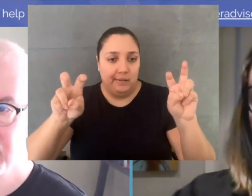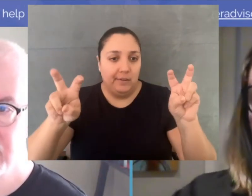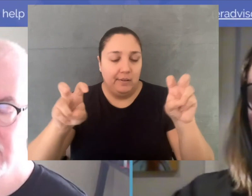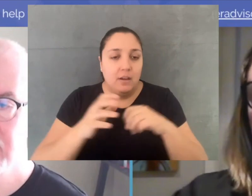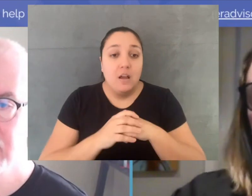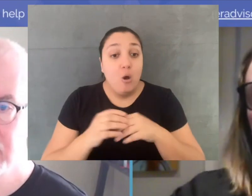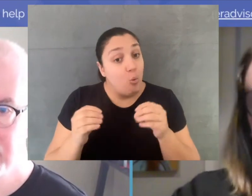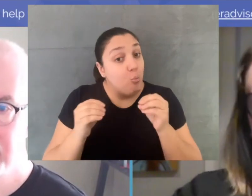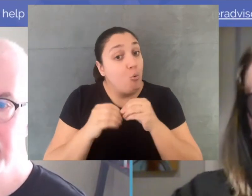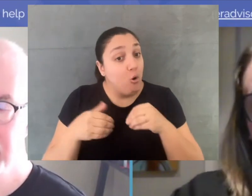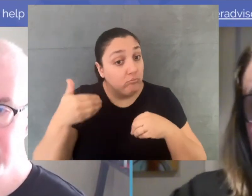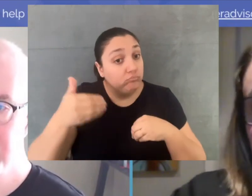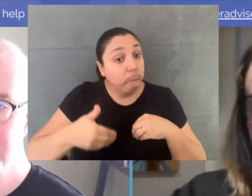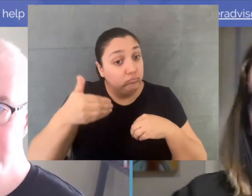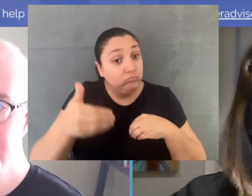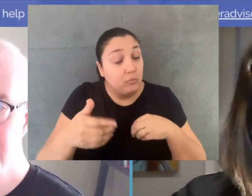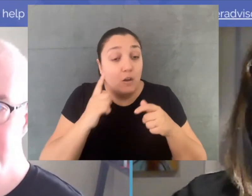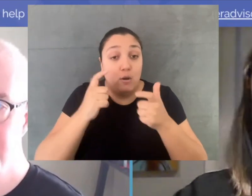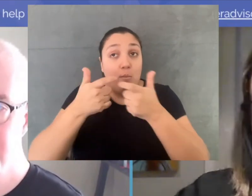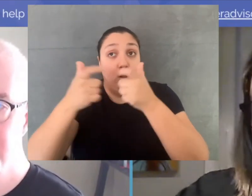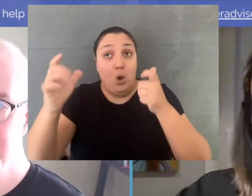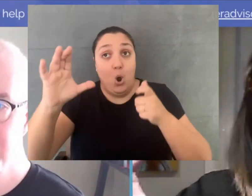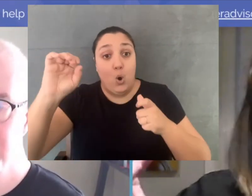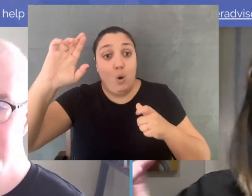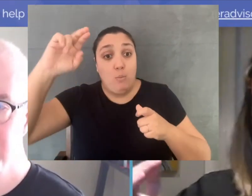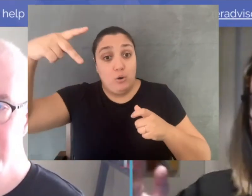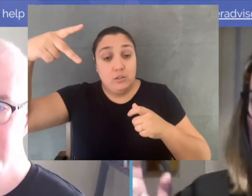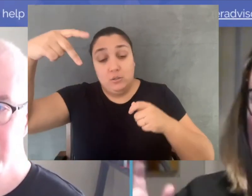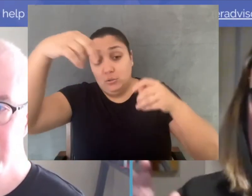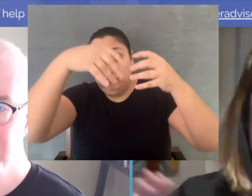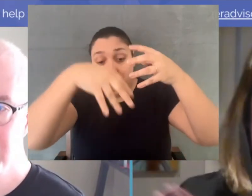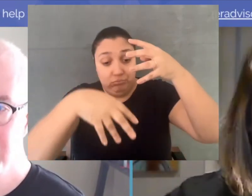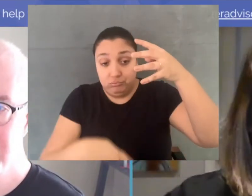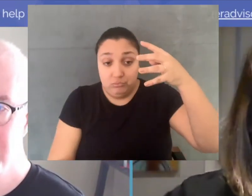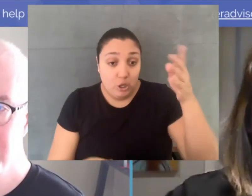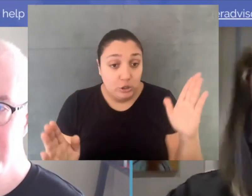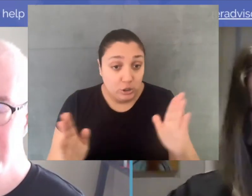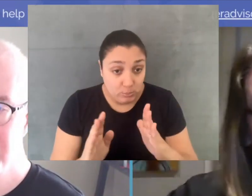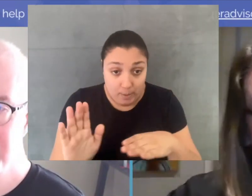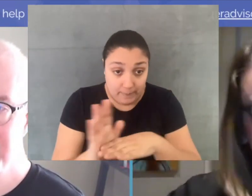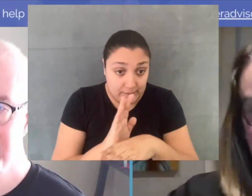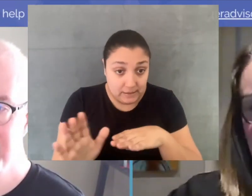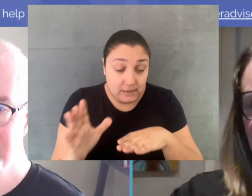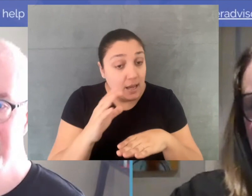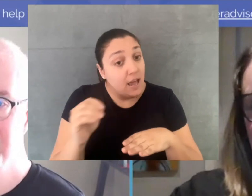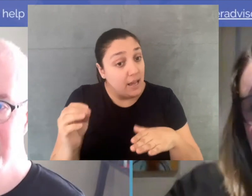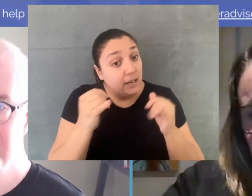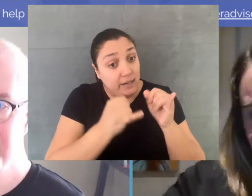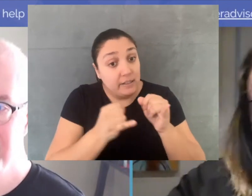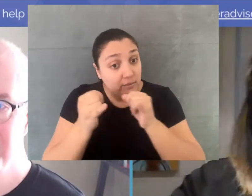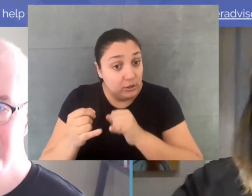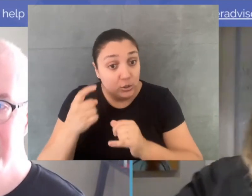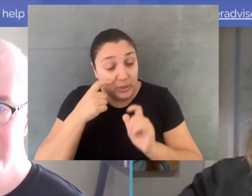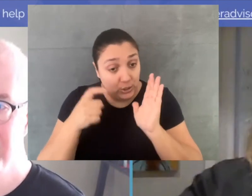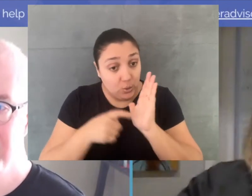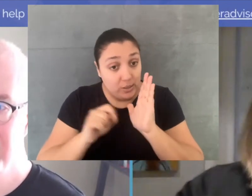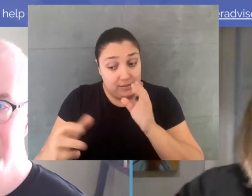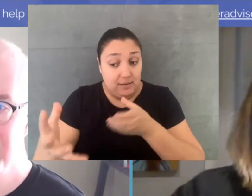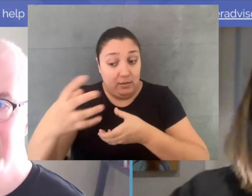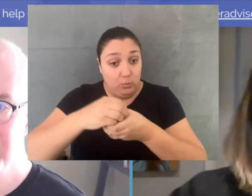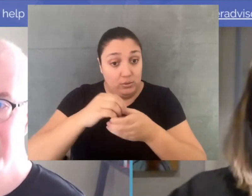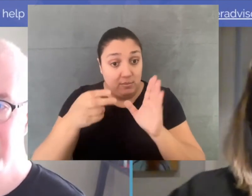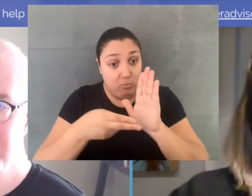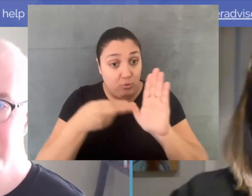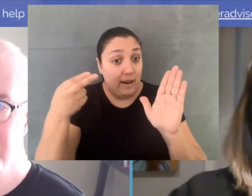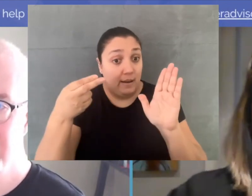brand. And more we're seeing, from a large corporate level all the way down to a small business level, and even to an individual level,